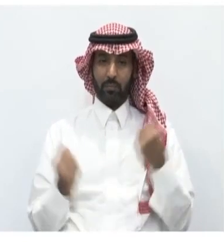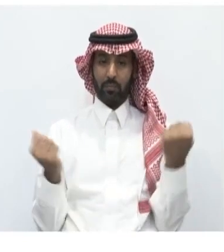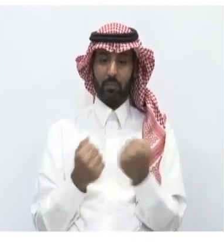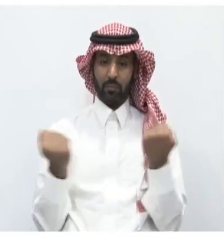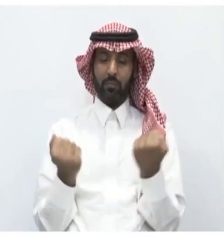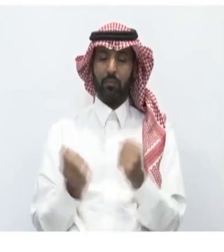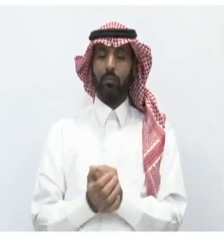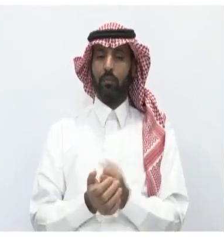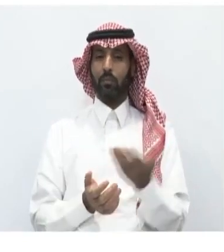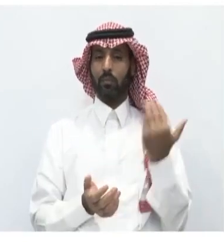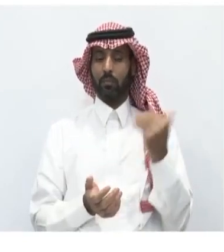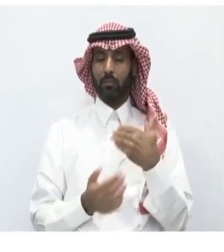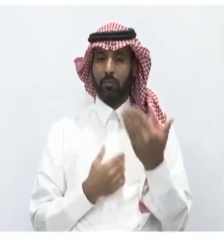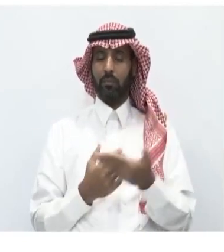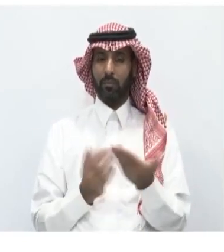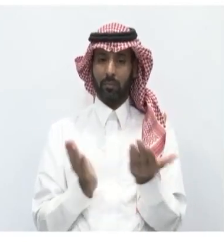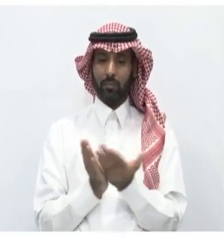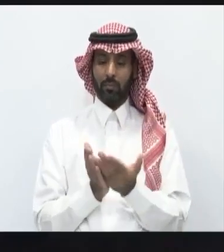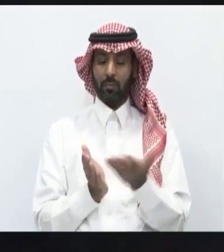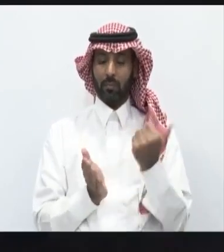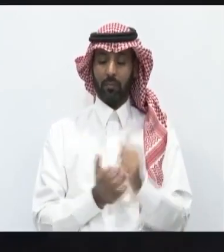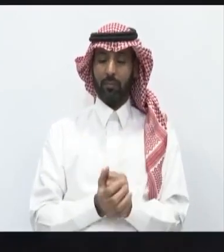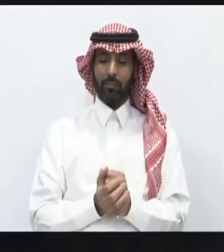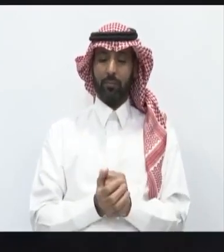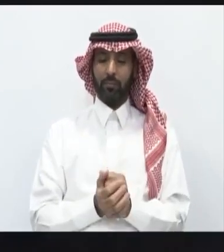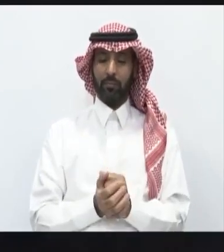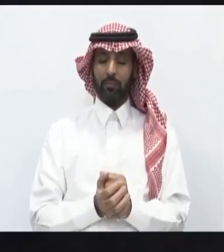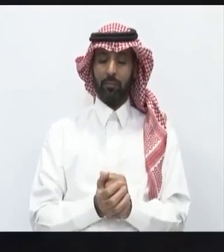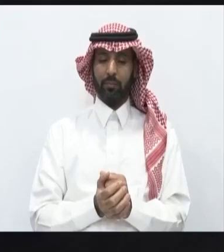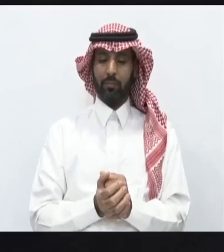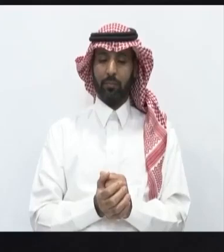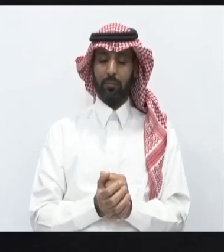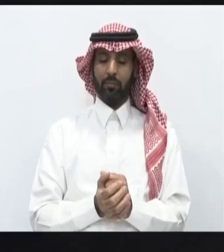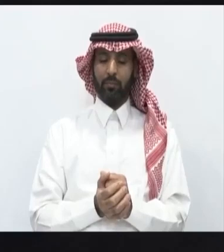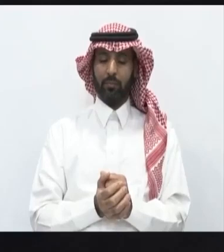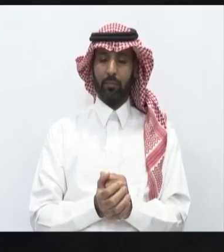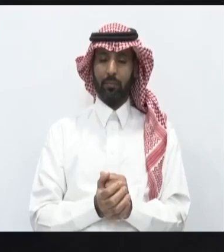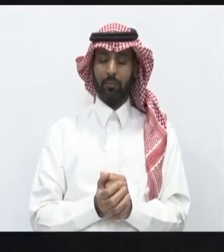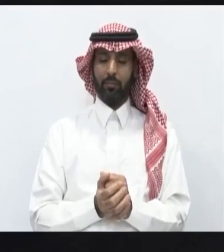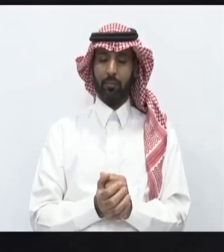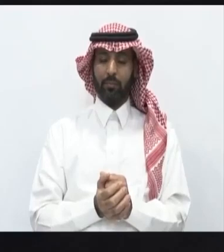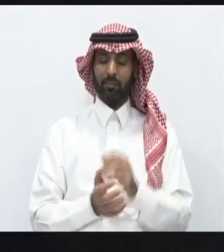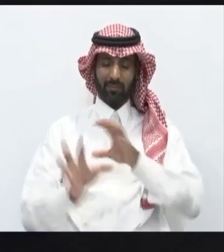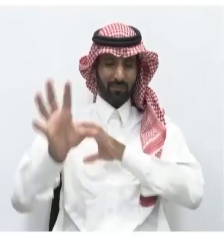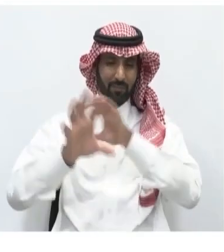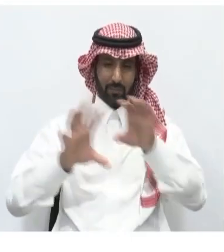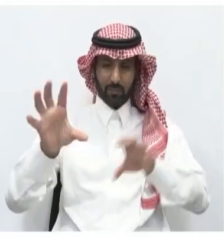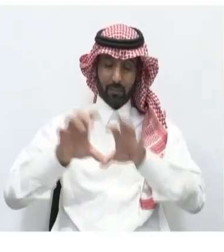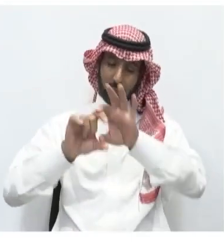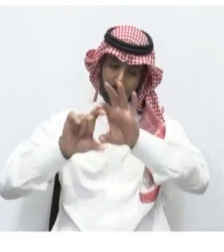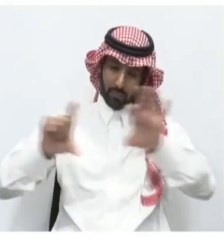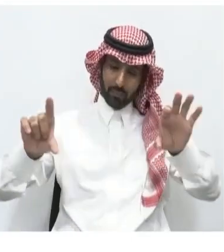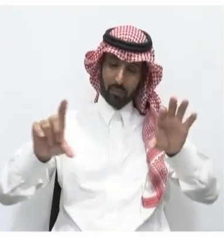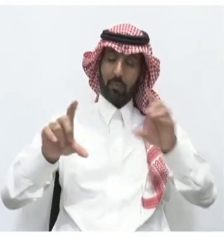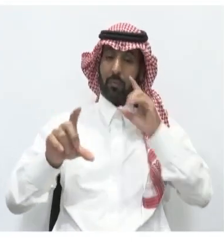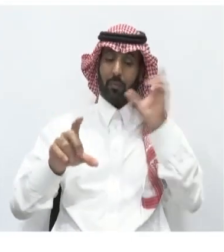to refresh our minds and our memory about what we took previously in this unit. Unscramble the sentences. Here